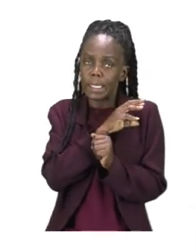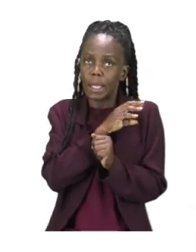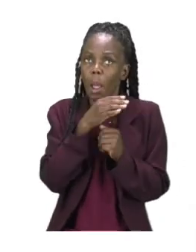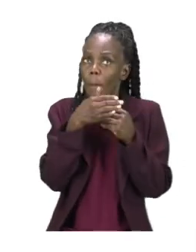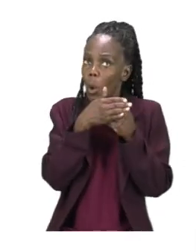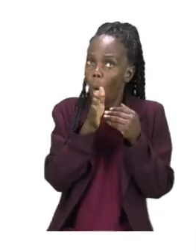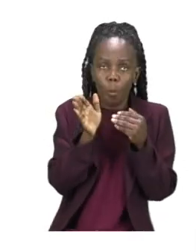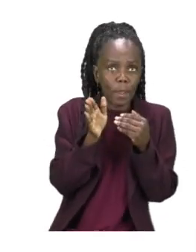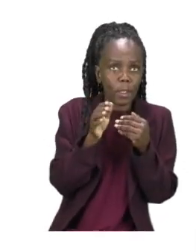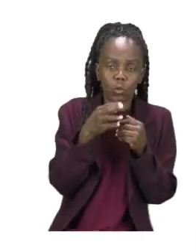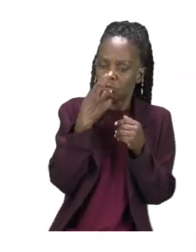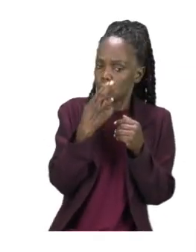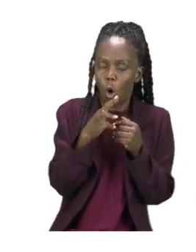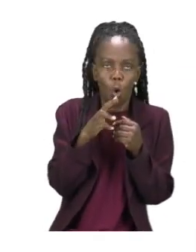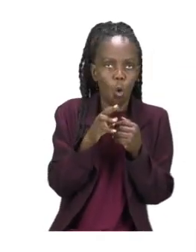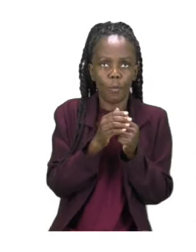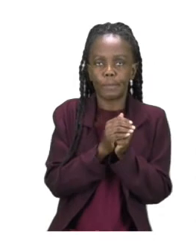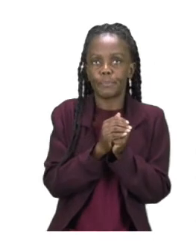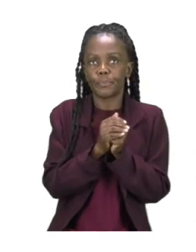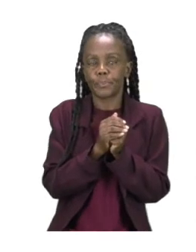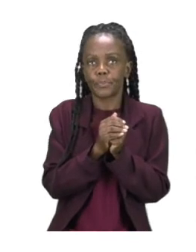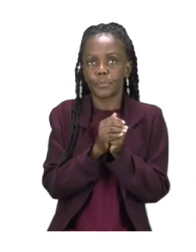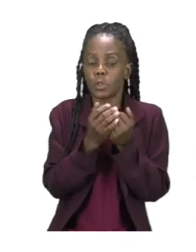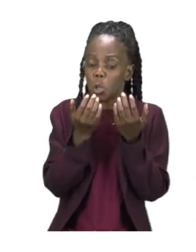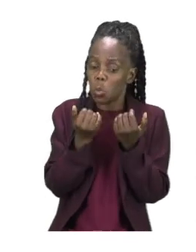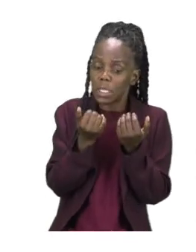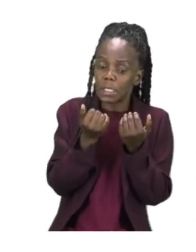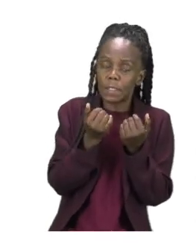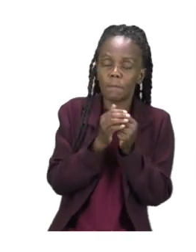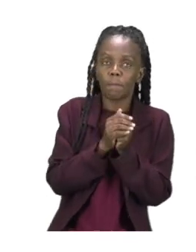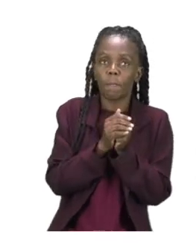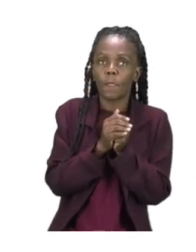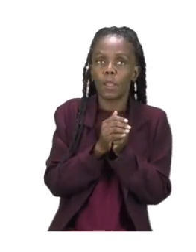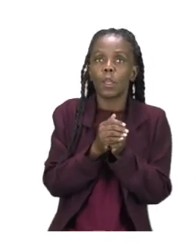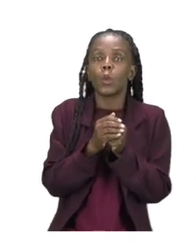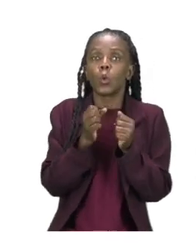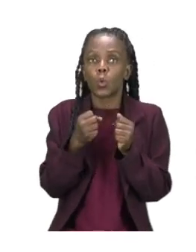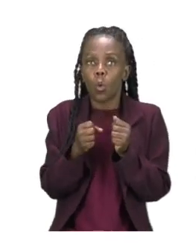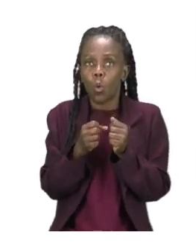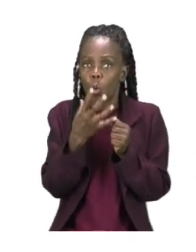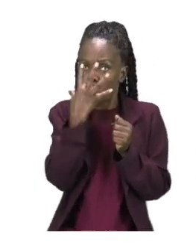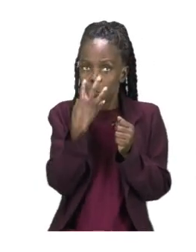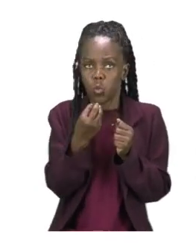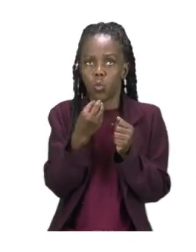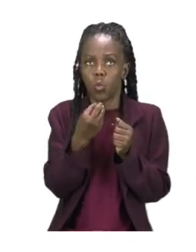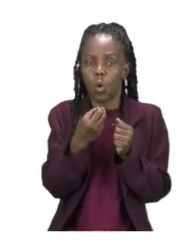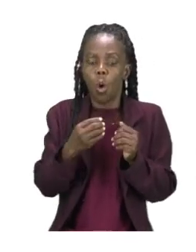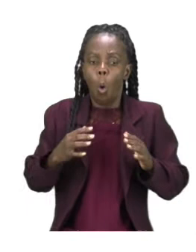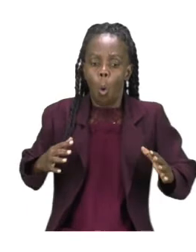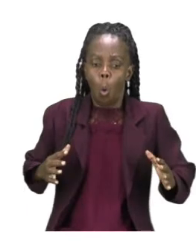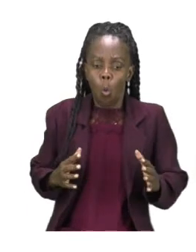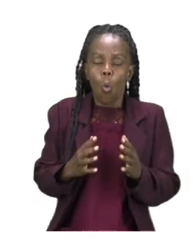door for the wolf. And so the wolf began to huff